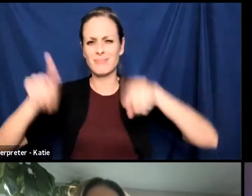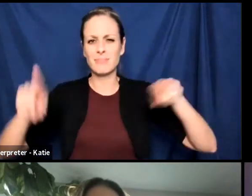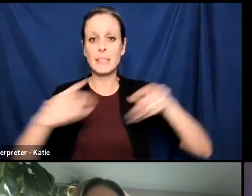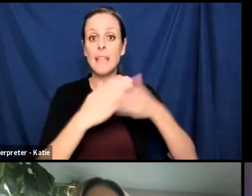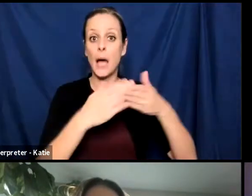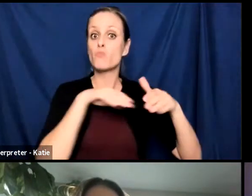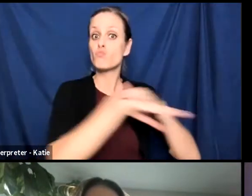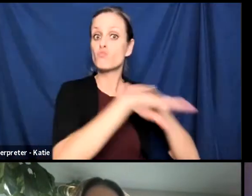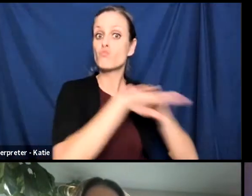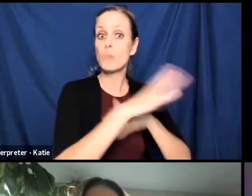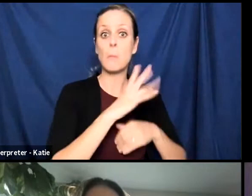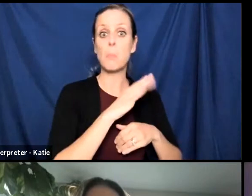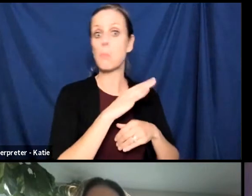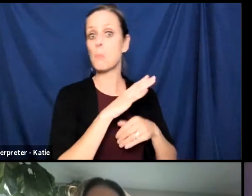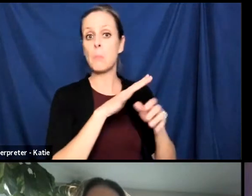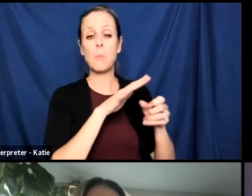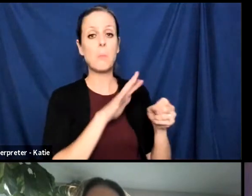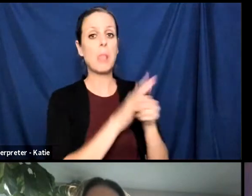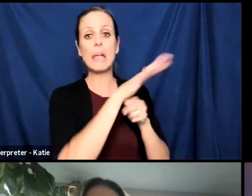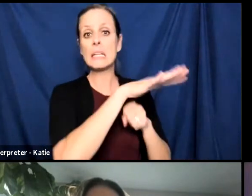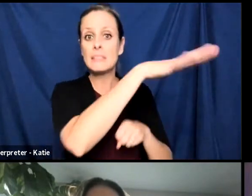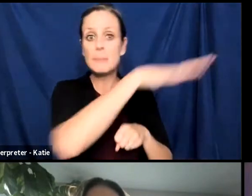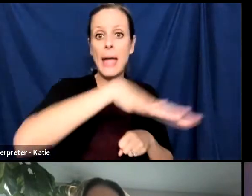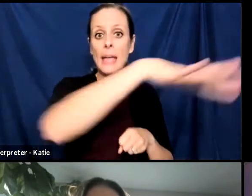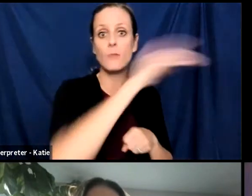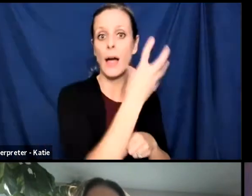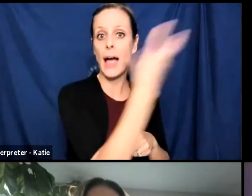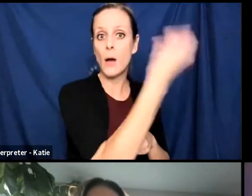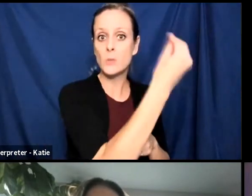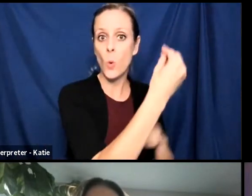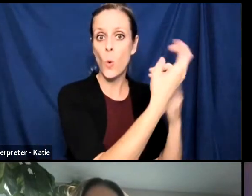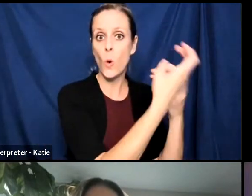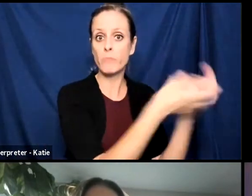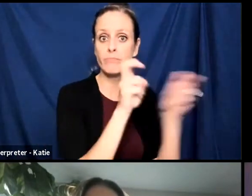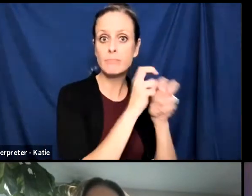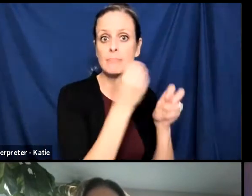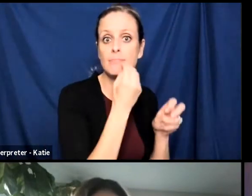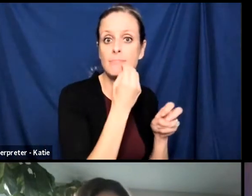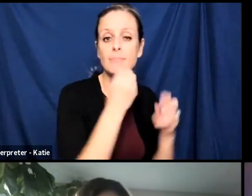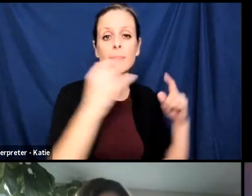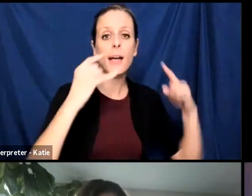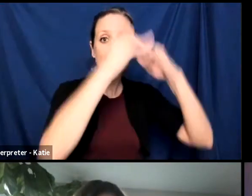to outdoor dining spaces, canopies